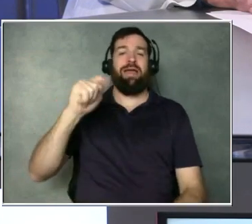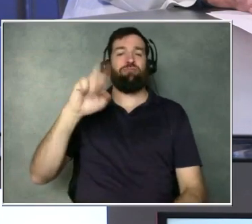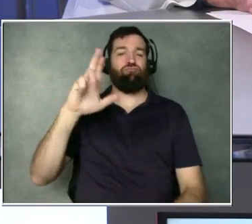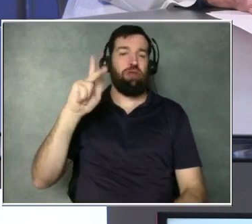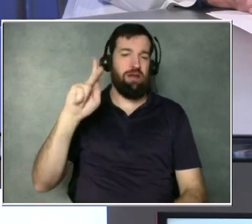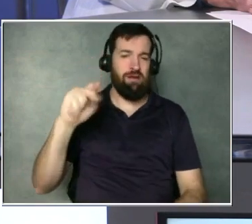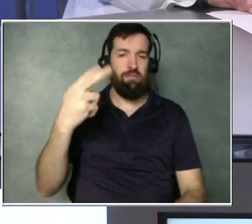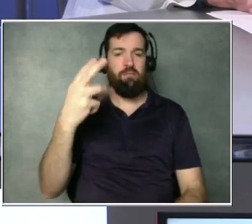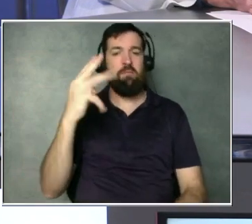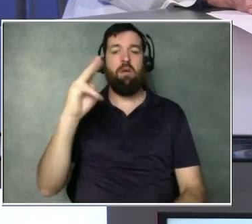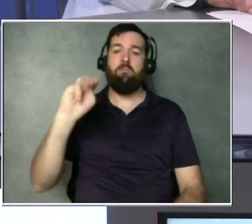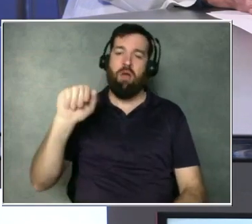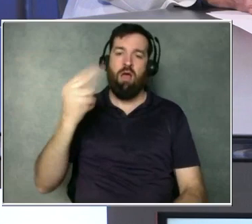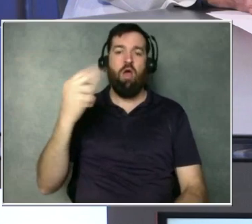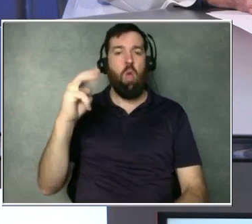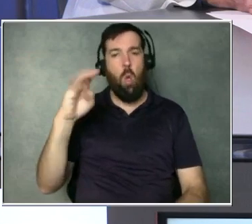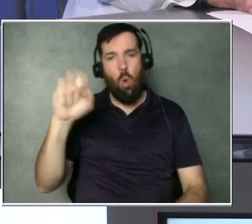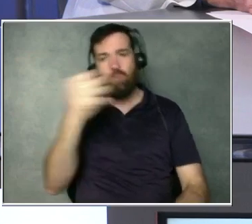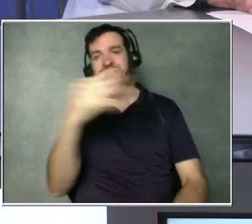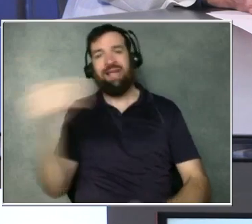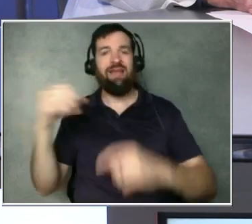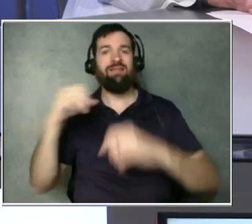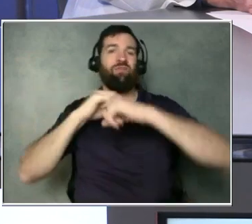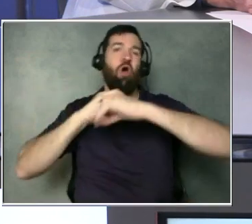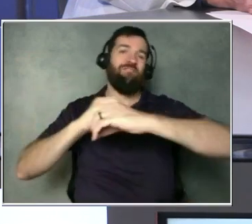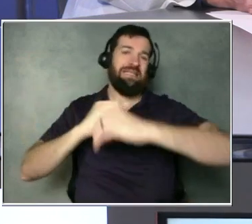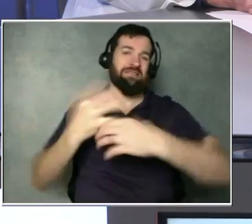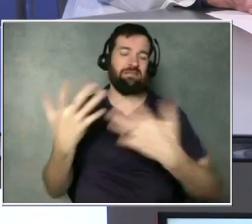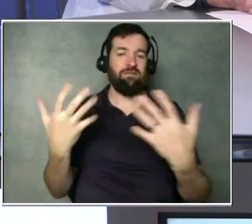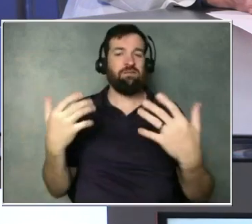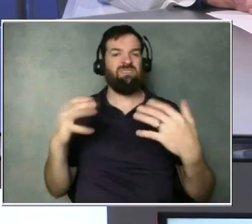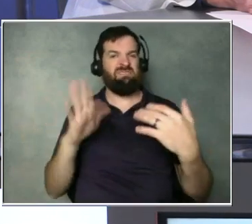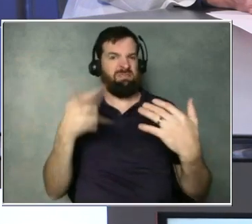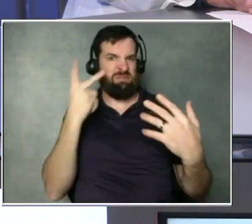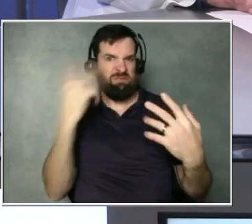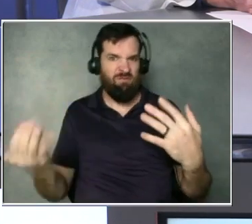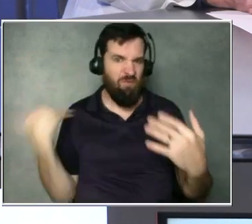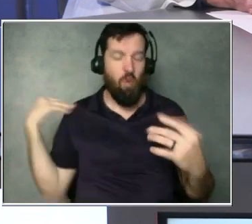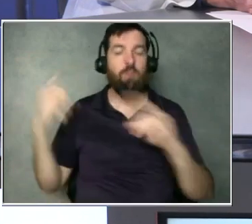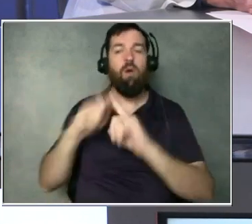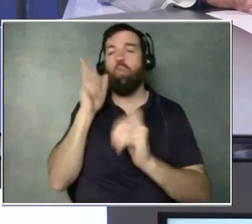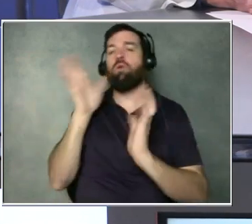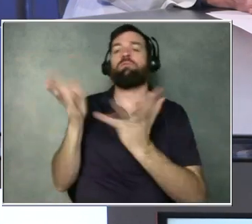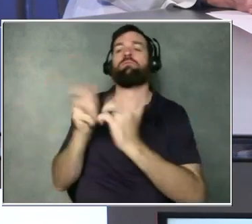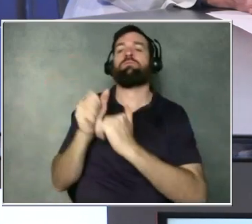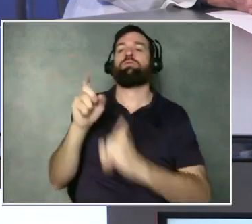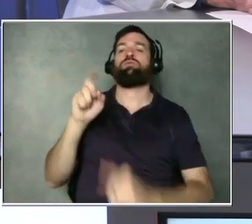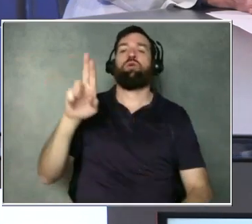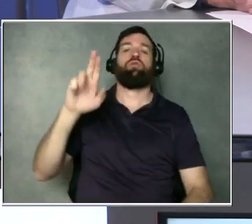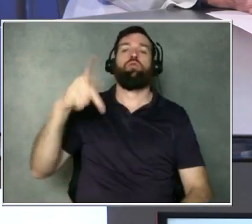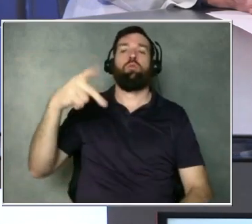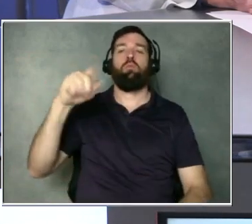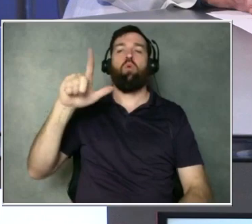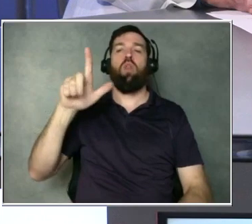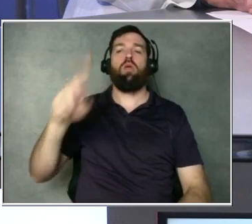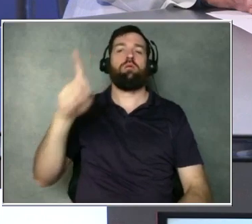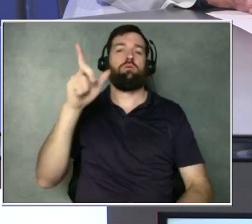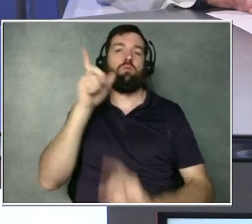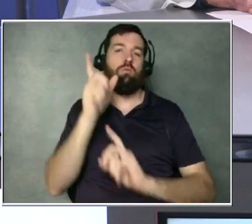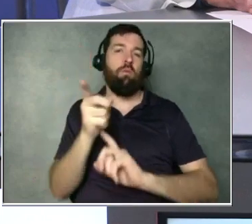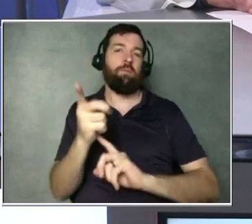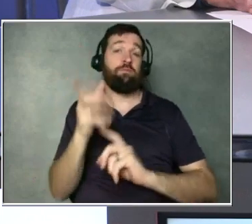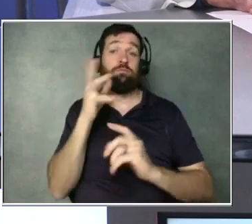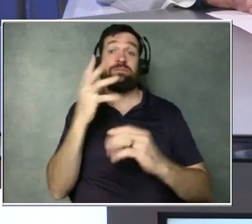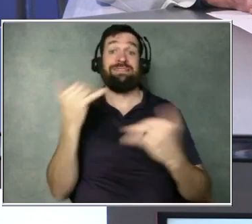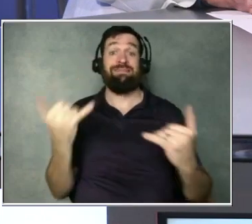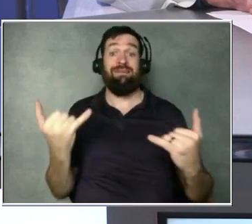efficacy, unlike anything ever seen before in the world of vaccination. We're going to talk to Dr. Pullen about that in just a moment. But today, we're going to give something that